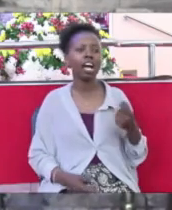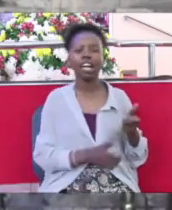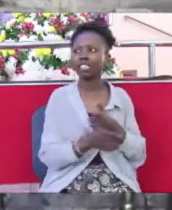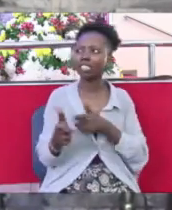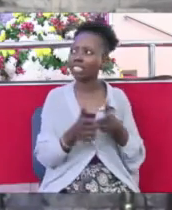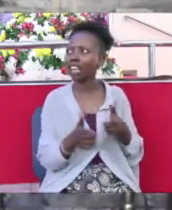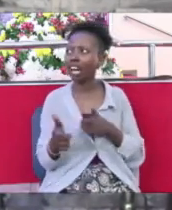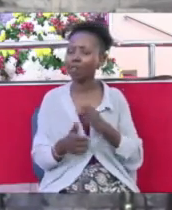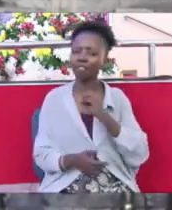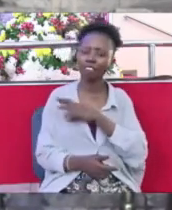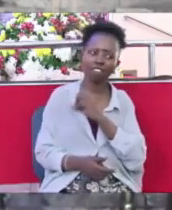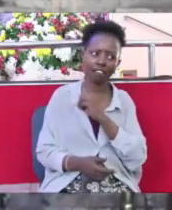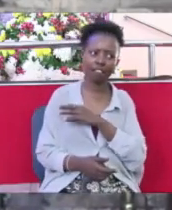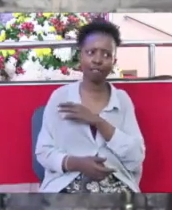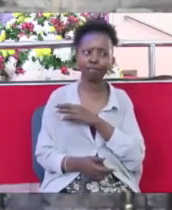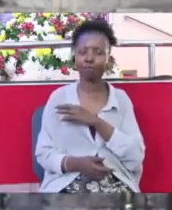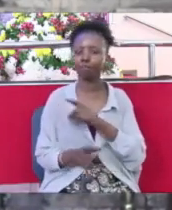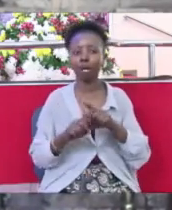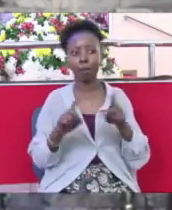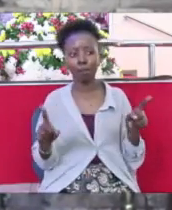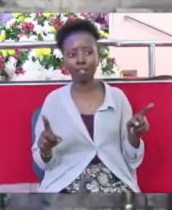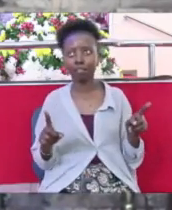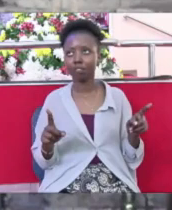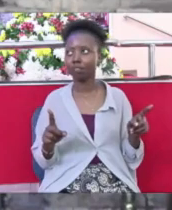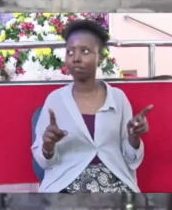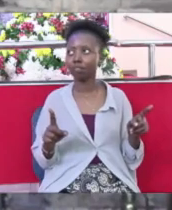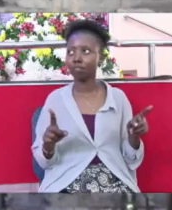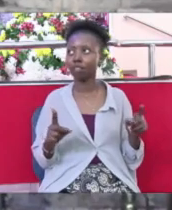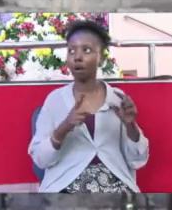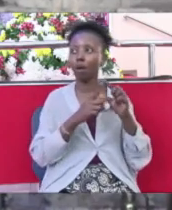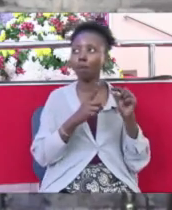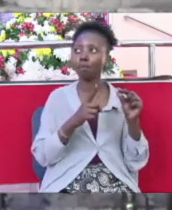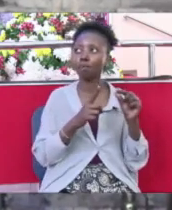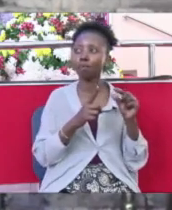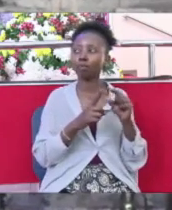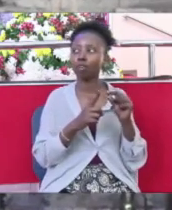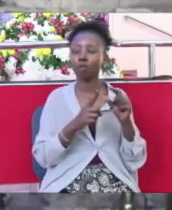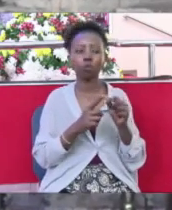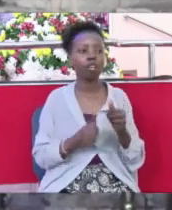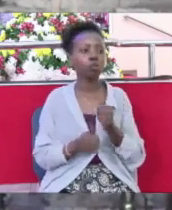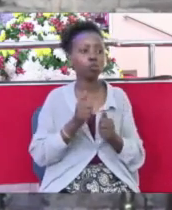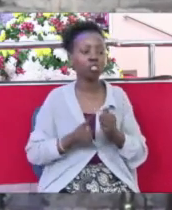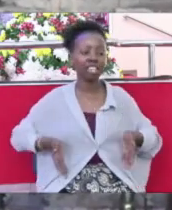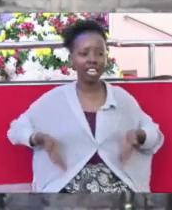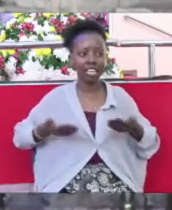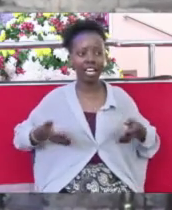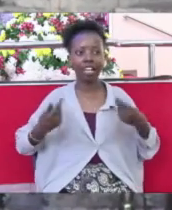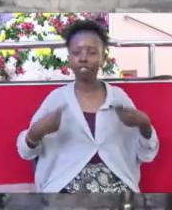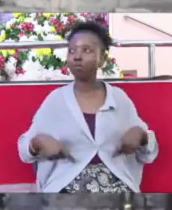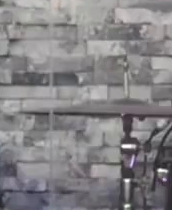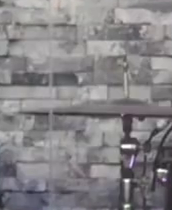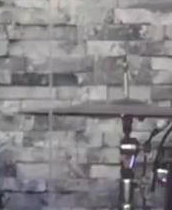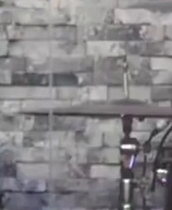lilikuwa limeogopa na kuwa na uoga. But there are these words that were a great encouragement in 2 Chronicles chapter 32 verse 6